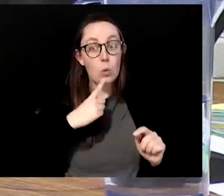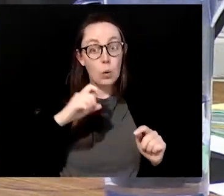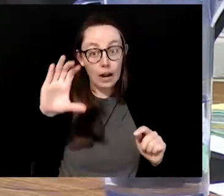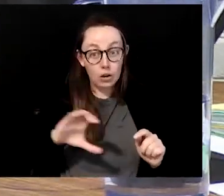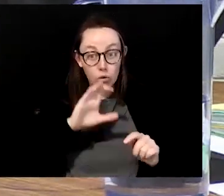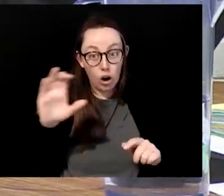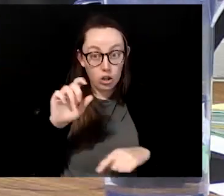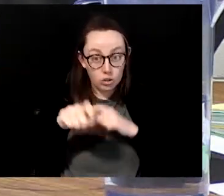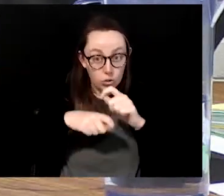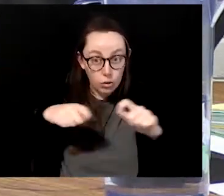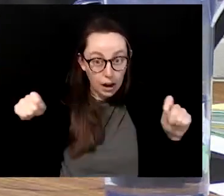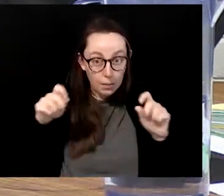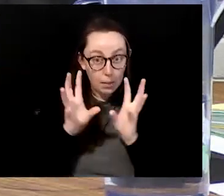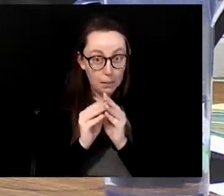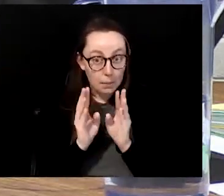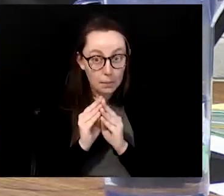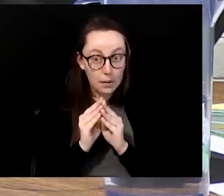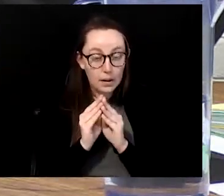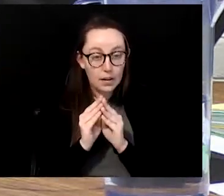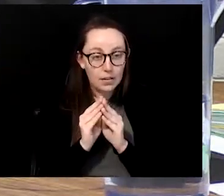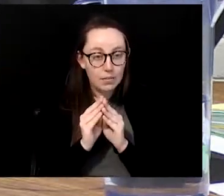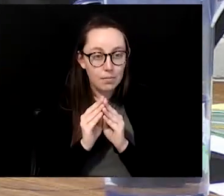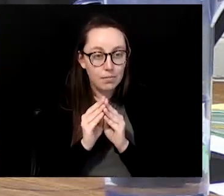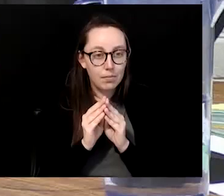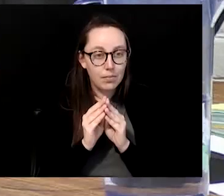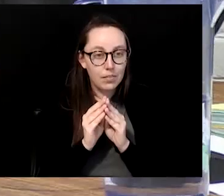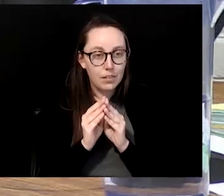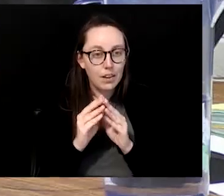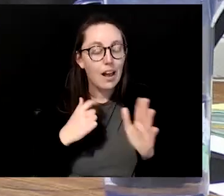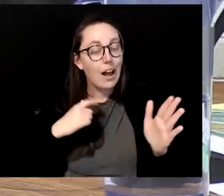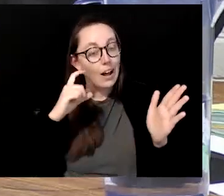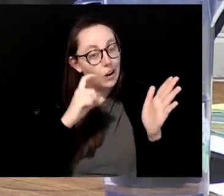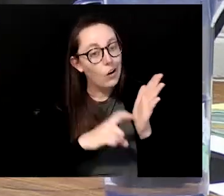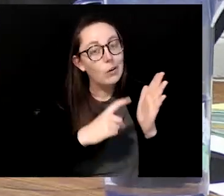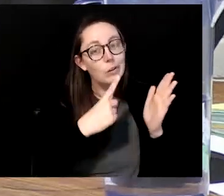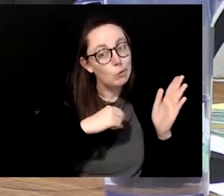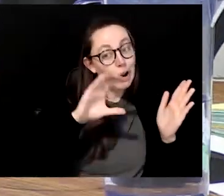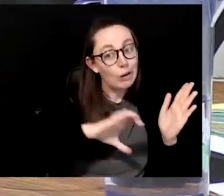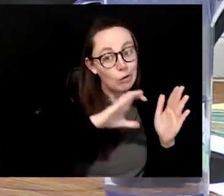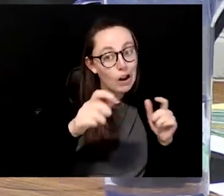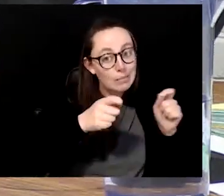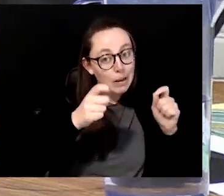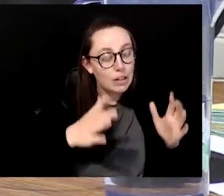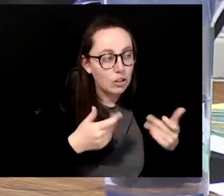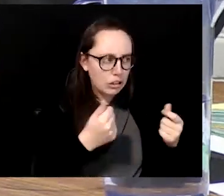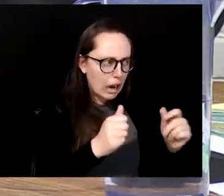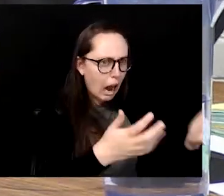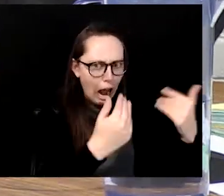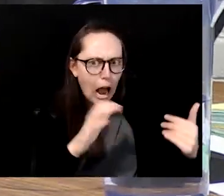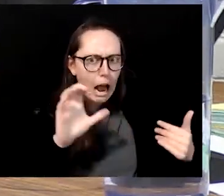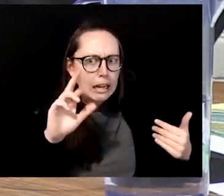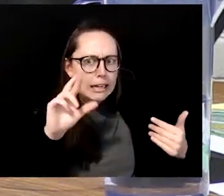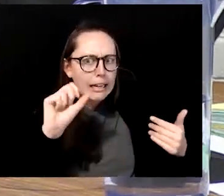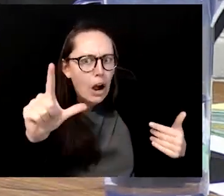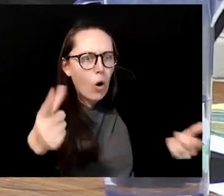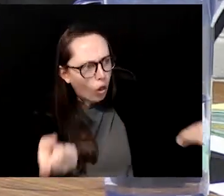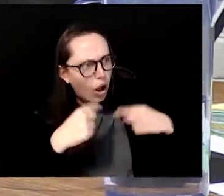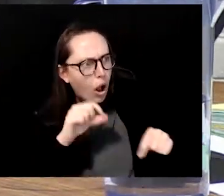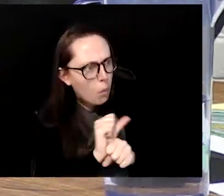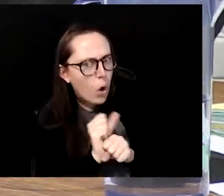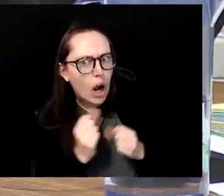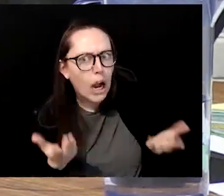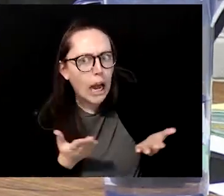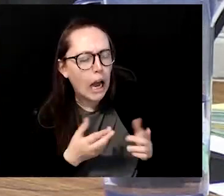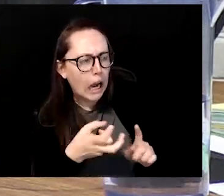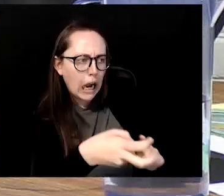uh I noticed the Red Cross manager trying to hire Carol away from us he told us at that time